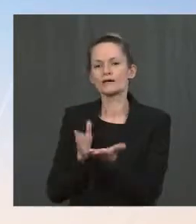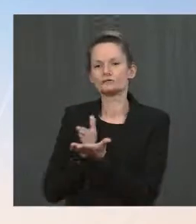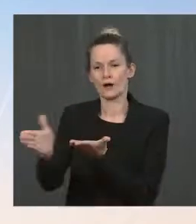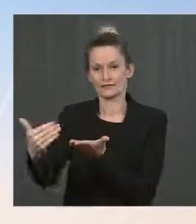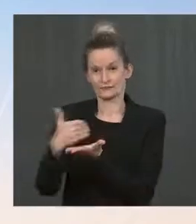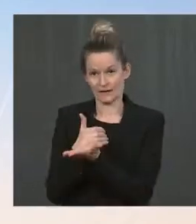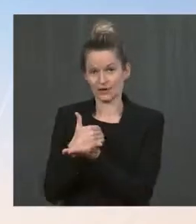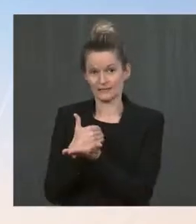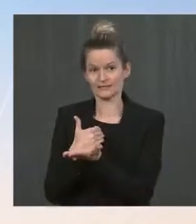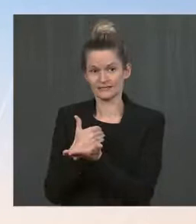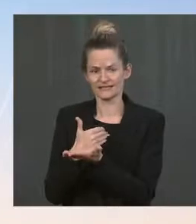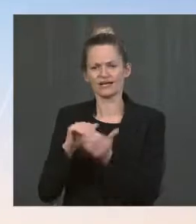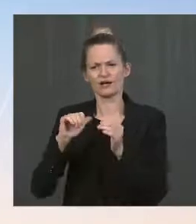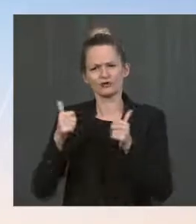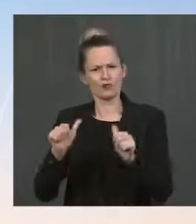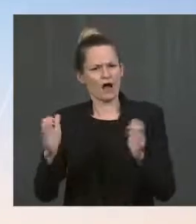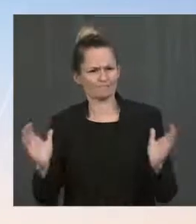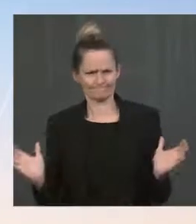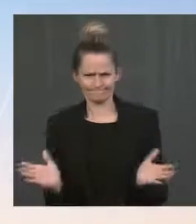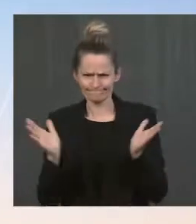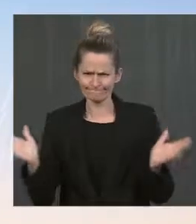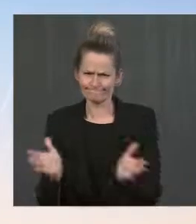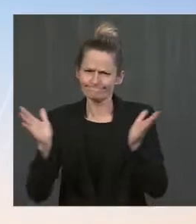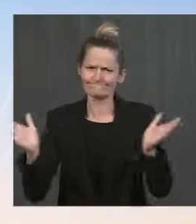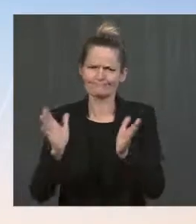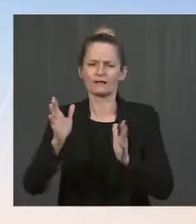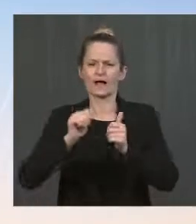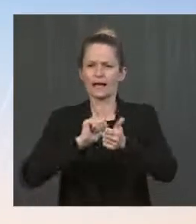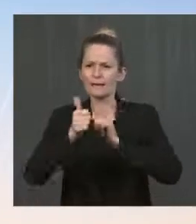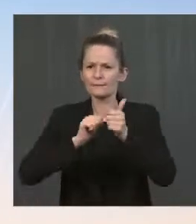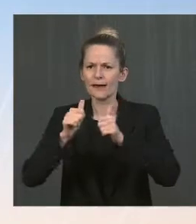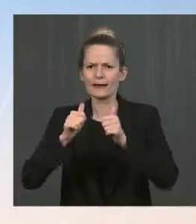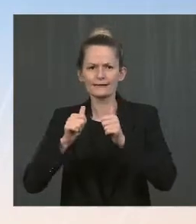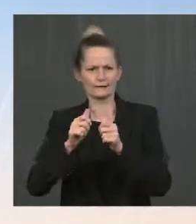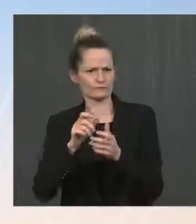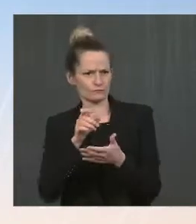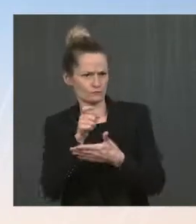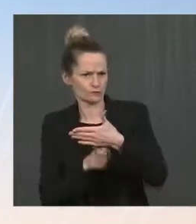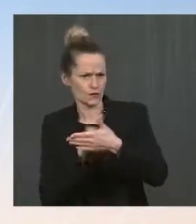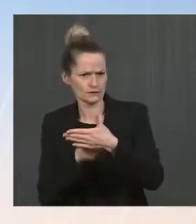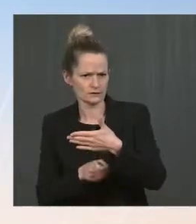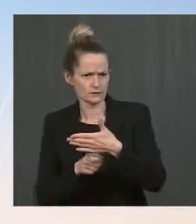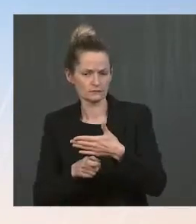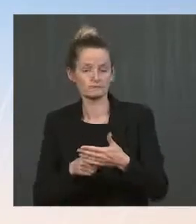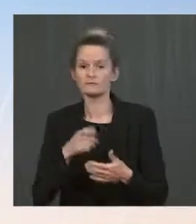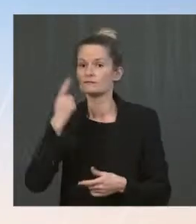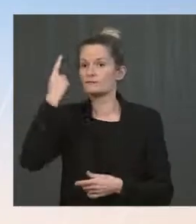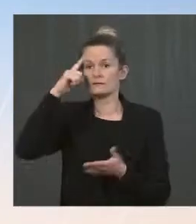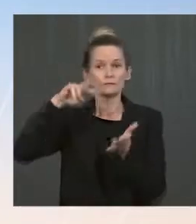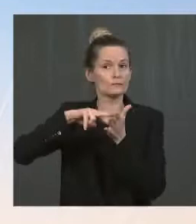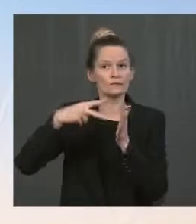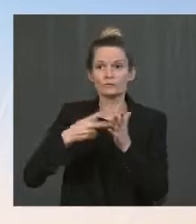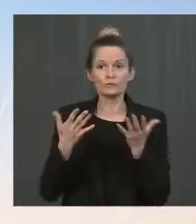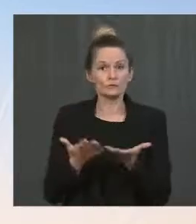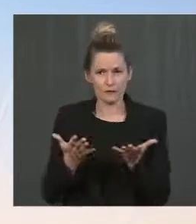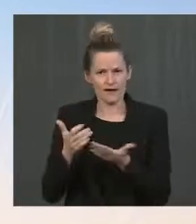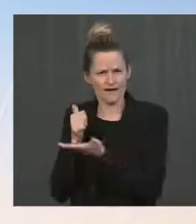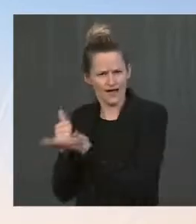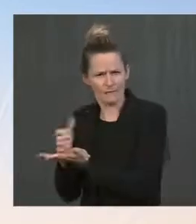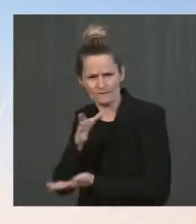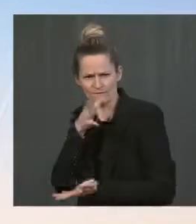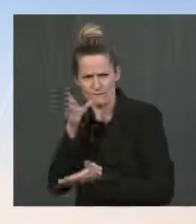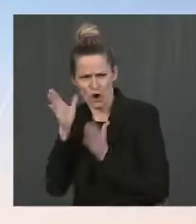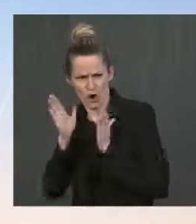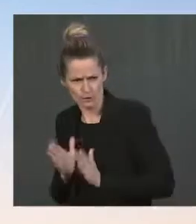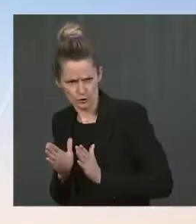sector in an effort to help ranchers, help farmers, and help consumers at the grocery store as well. This